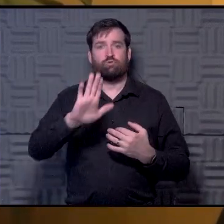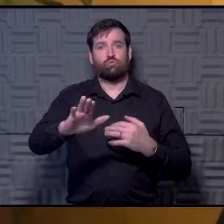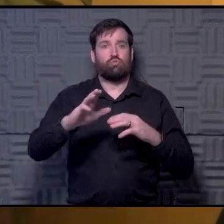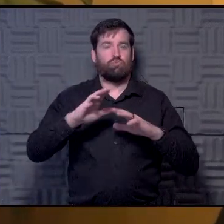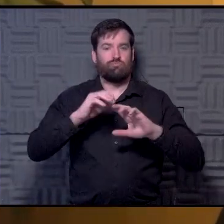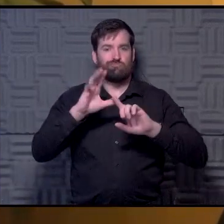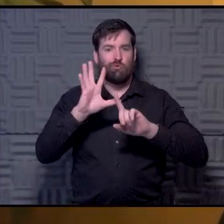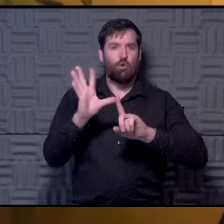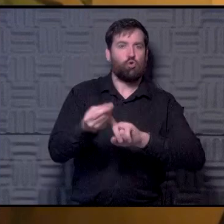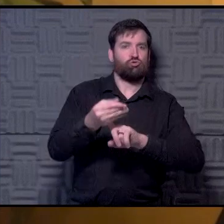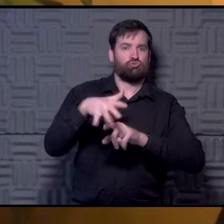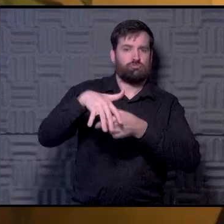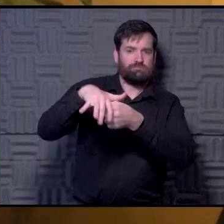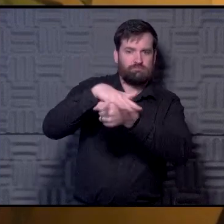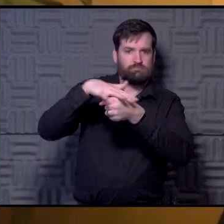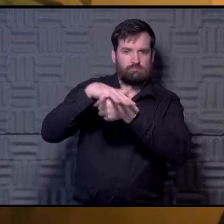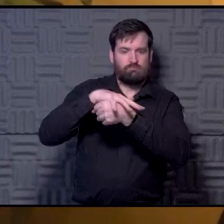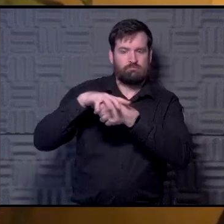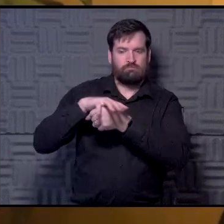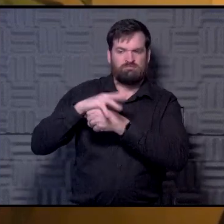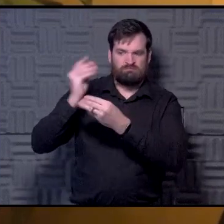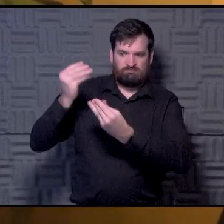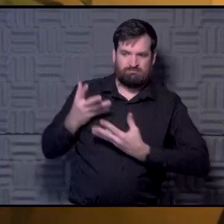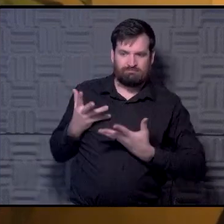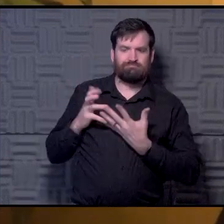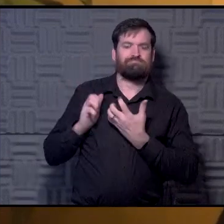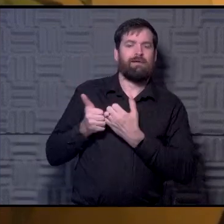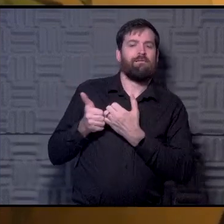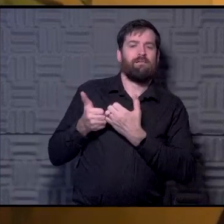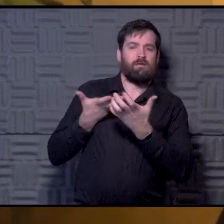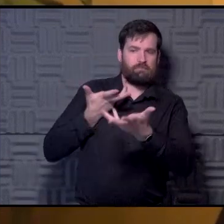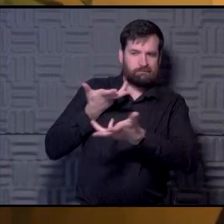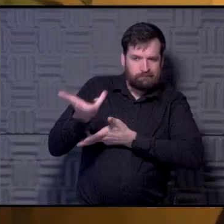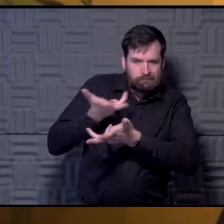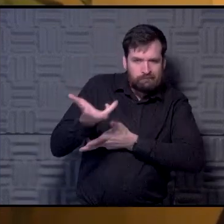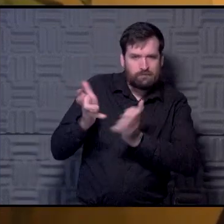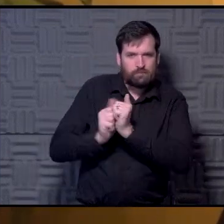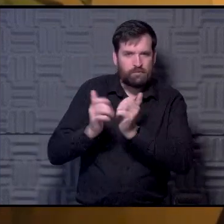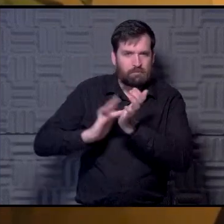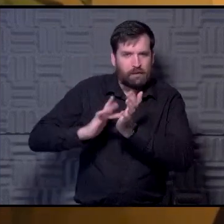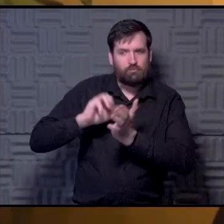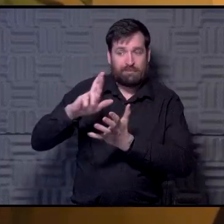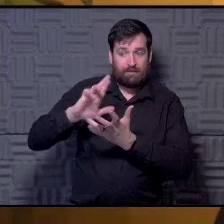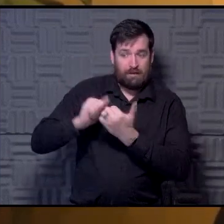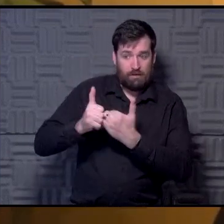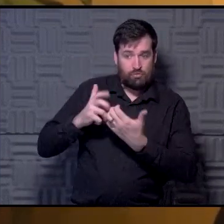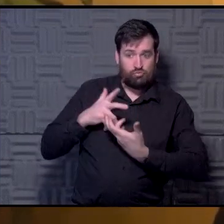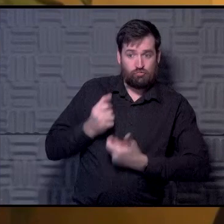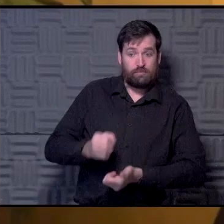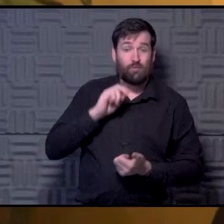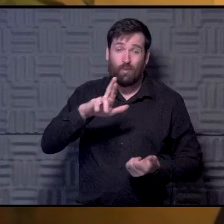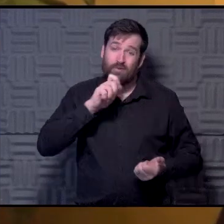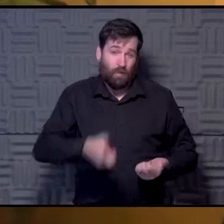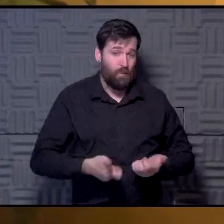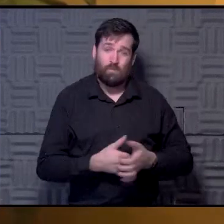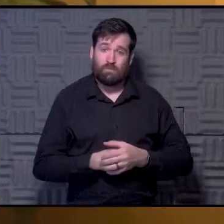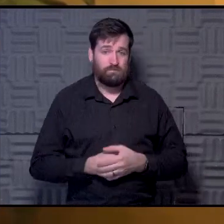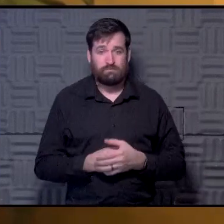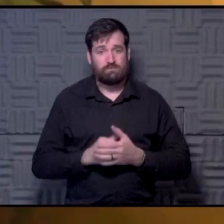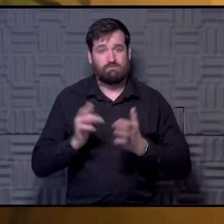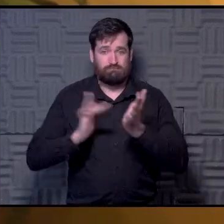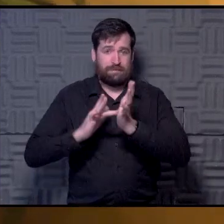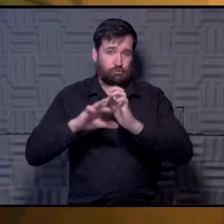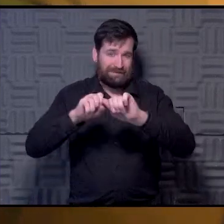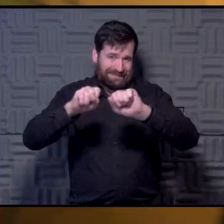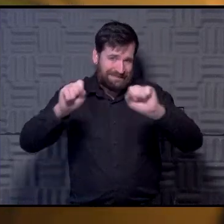cultural sphere that contributes to how you interact and how you trust and or mistrust the medical system. So we